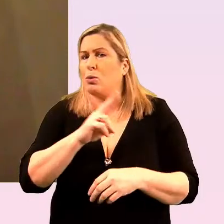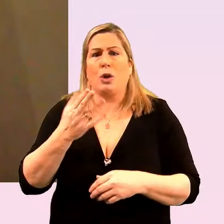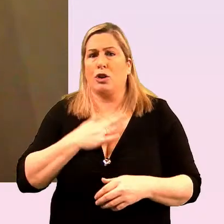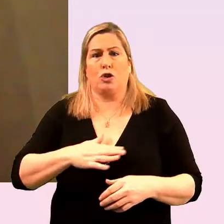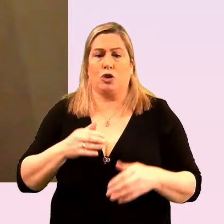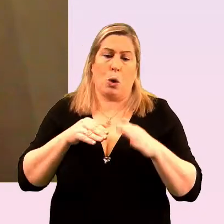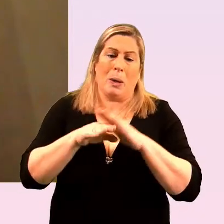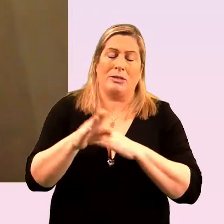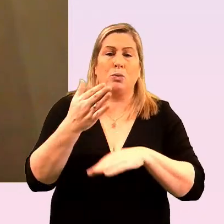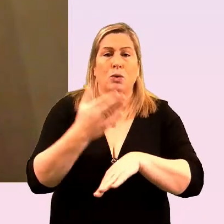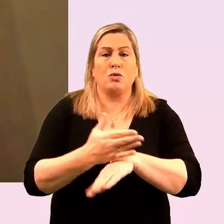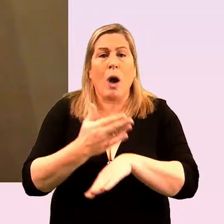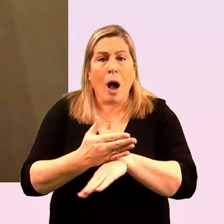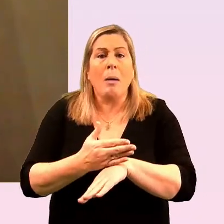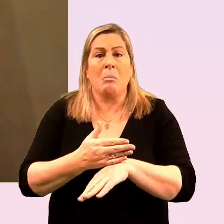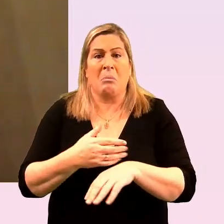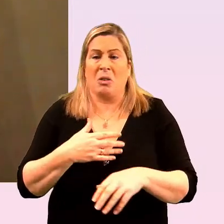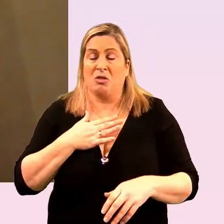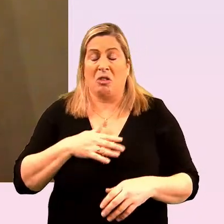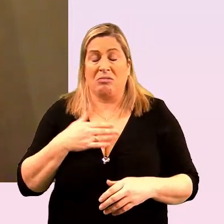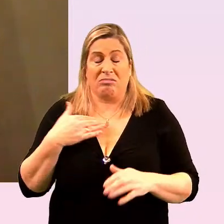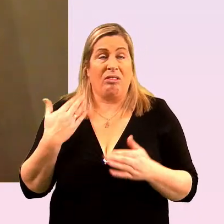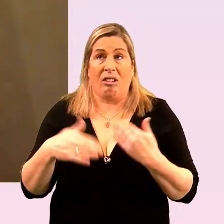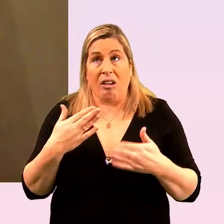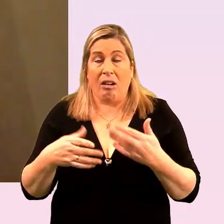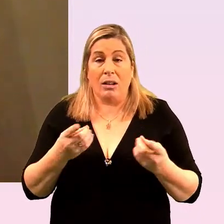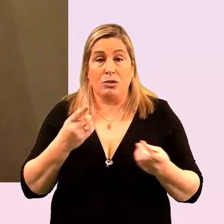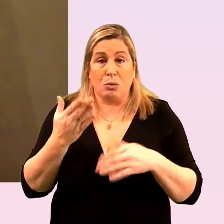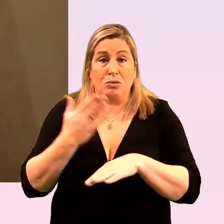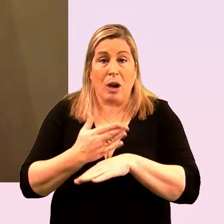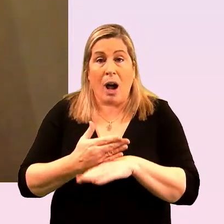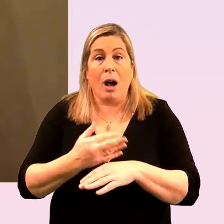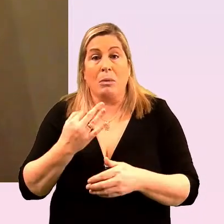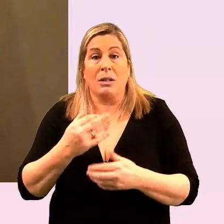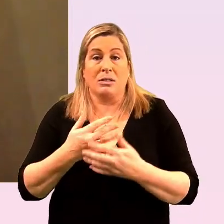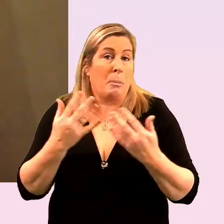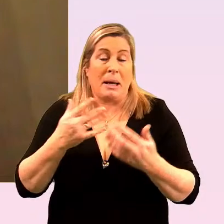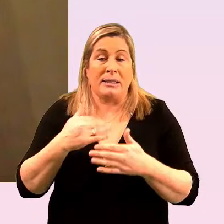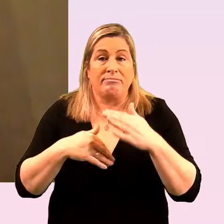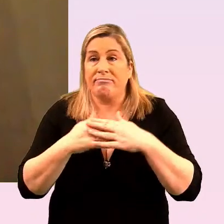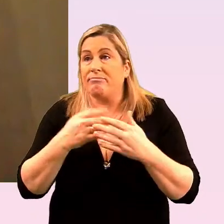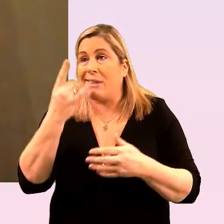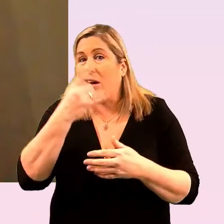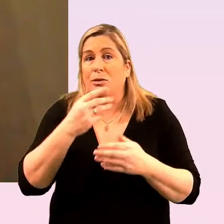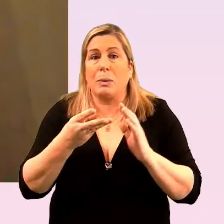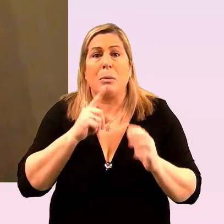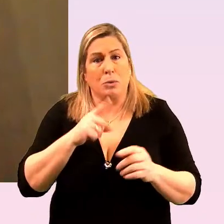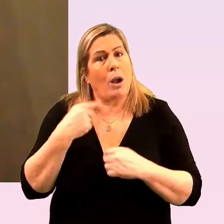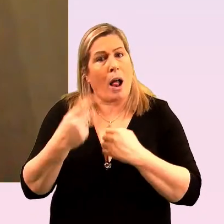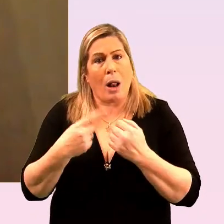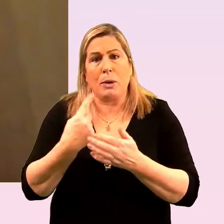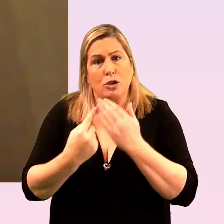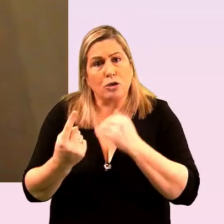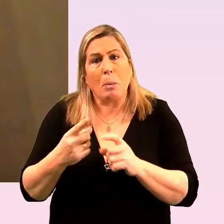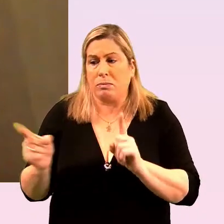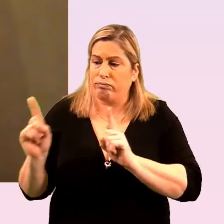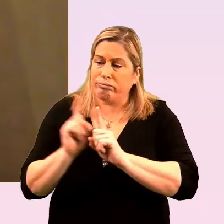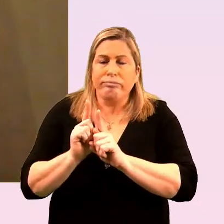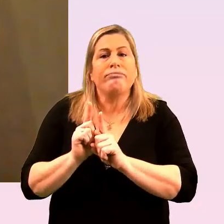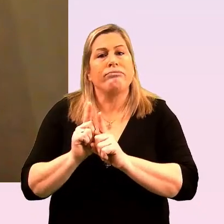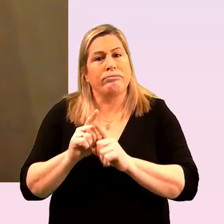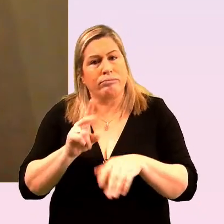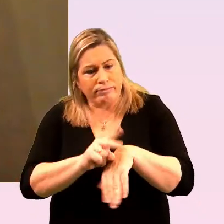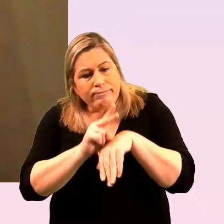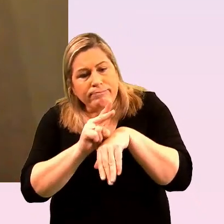just to do some work for a certain number of hours, but there's actually somebody at your side who's there